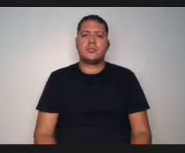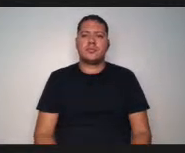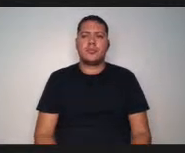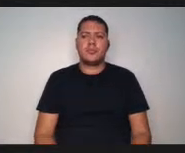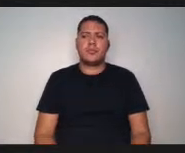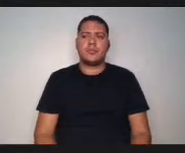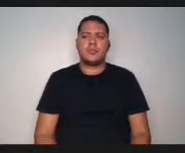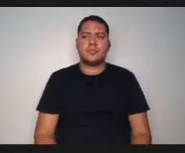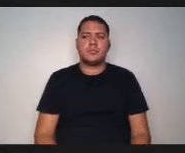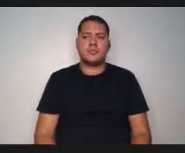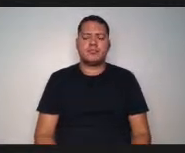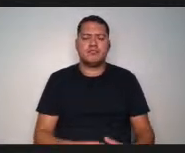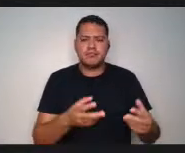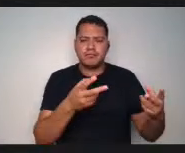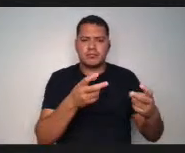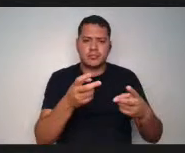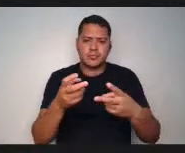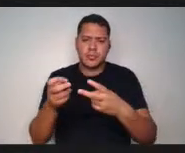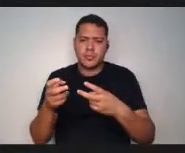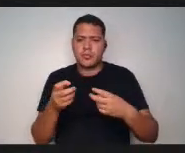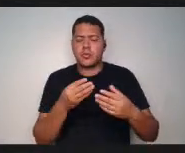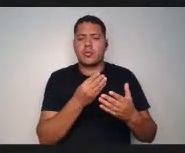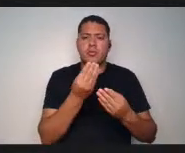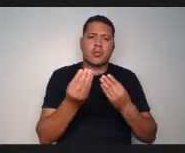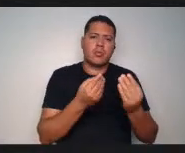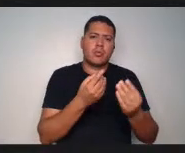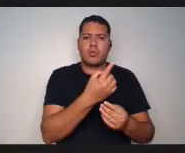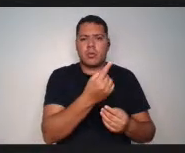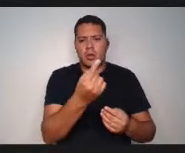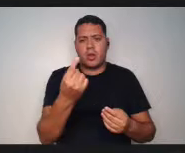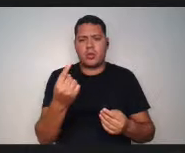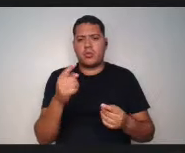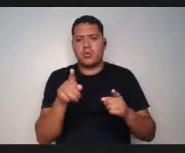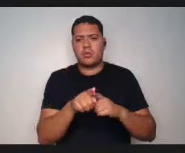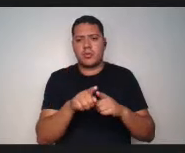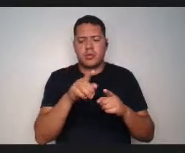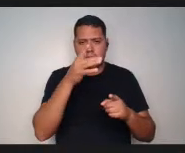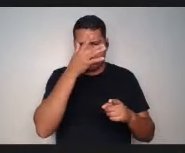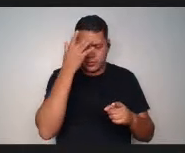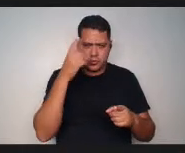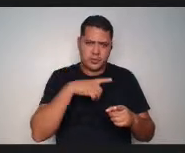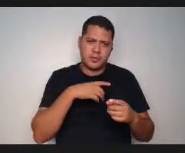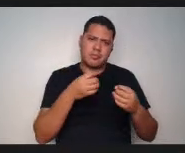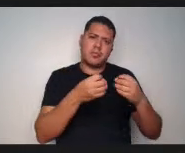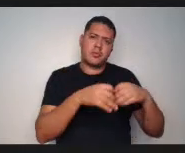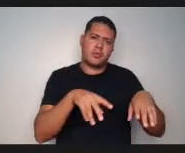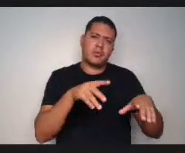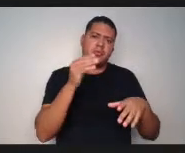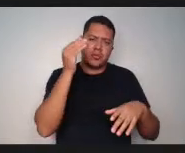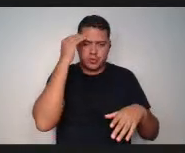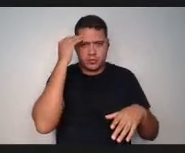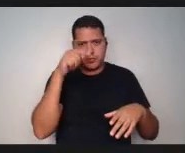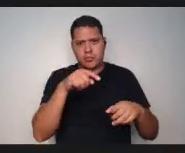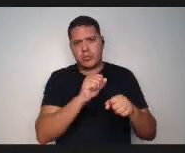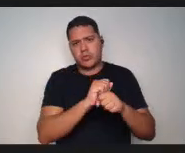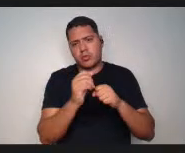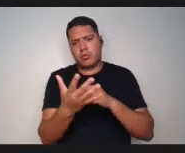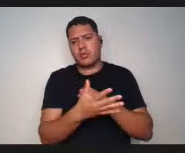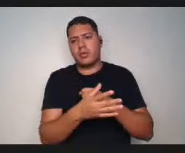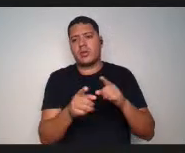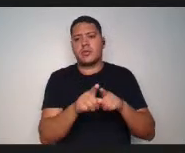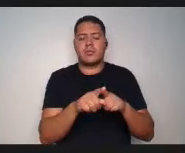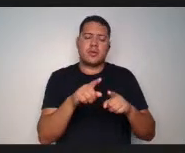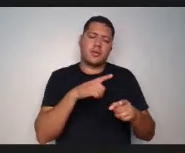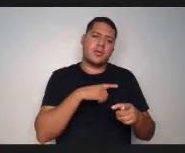by COVID-19. And then lastly, we have some health data that can also be compared to